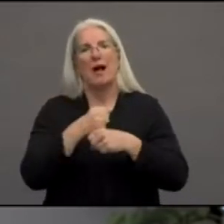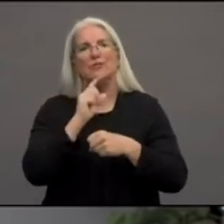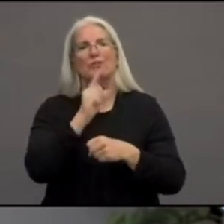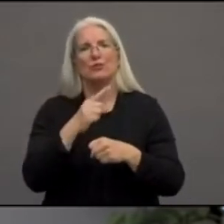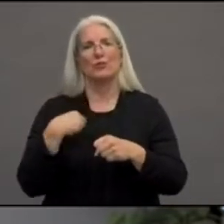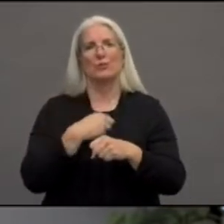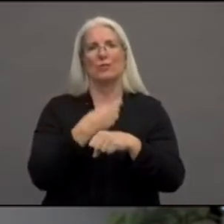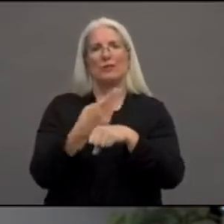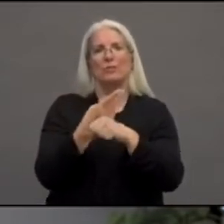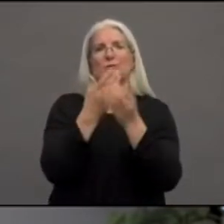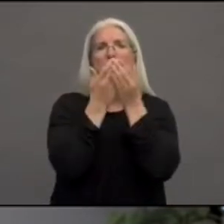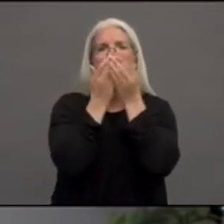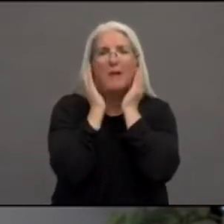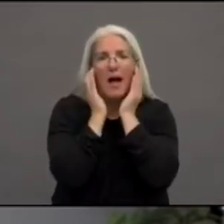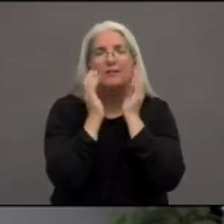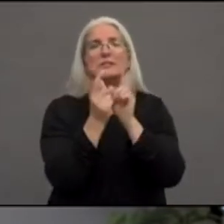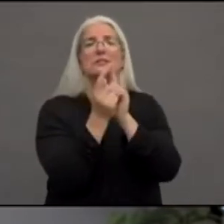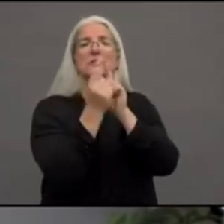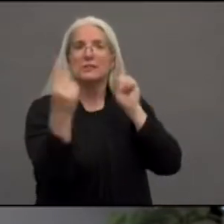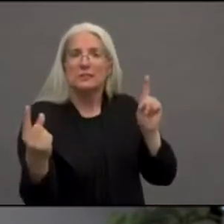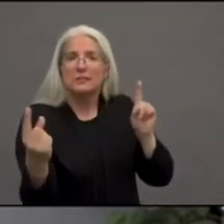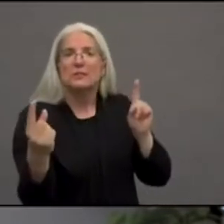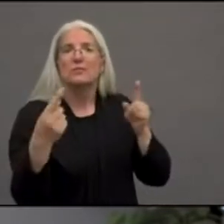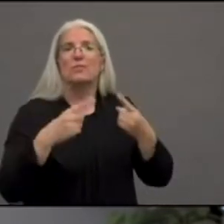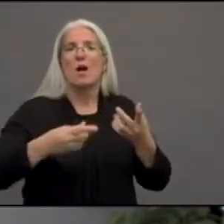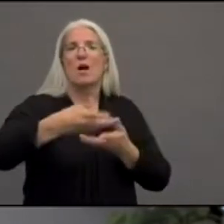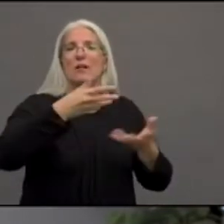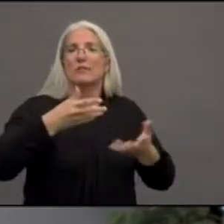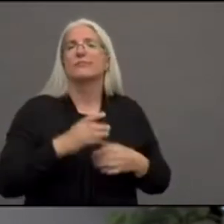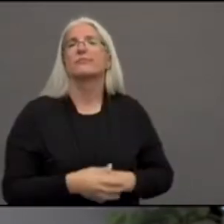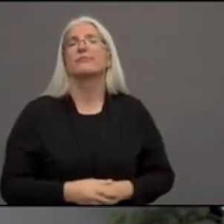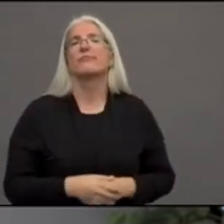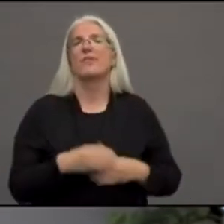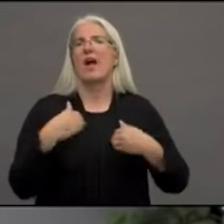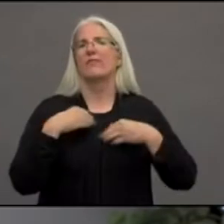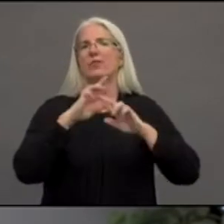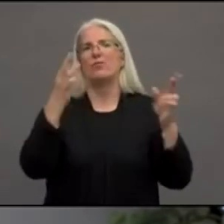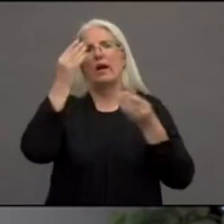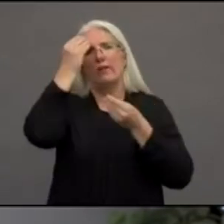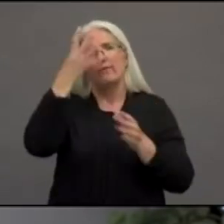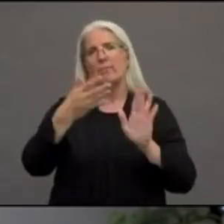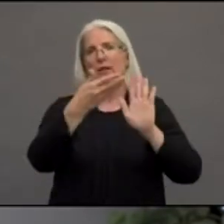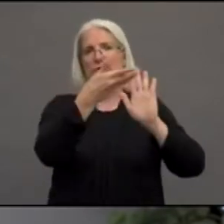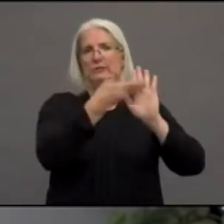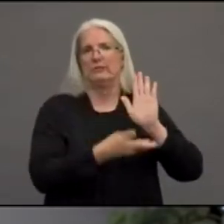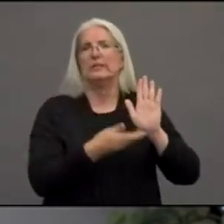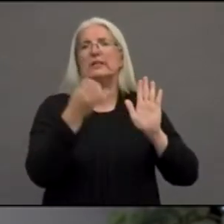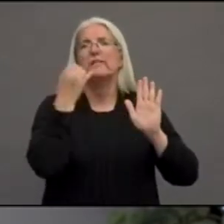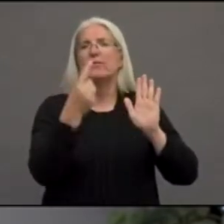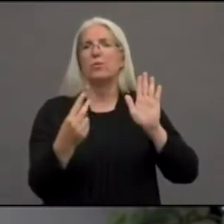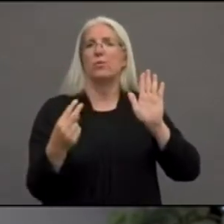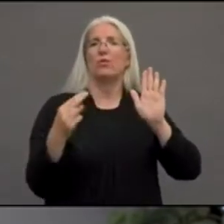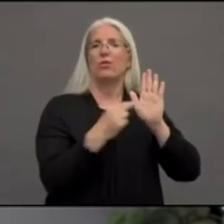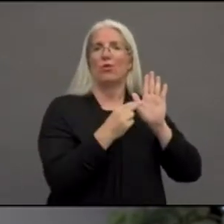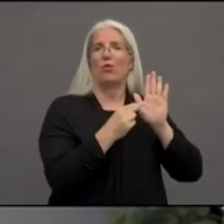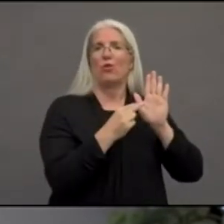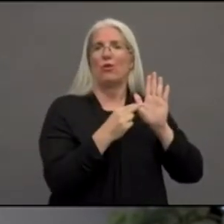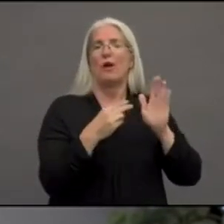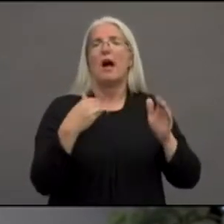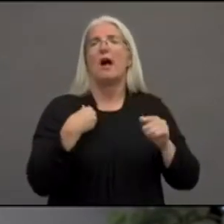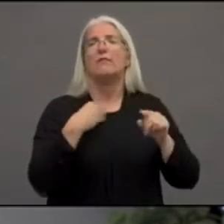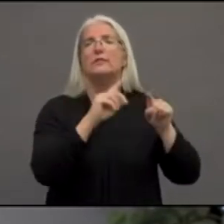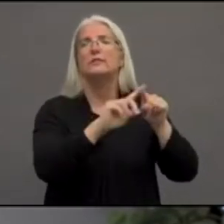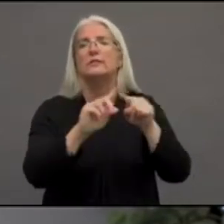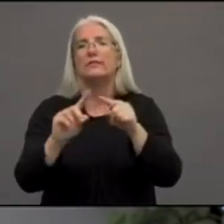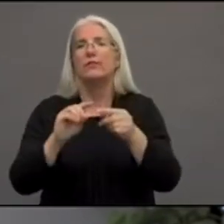distancing as well. Let's just look at some of the information here. If you go here, you'll see we have a number of 98.